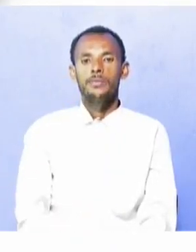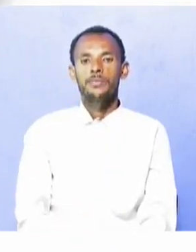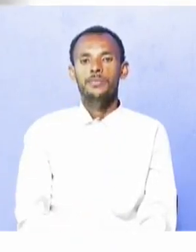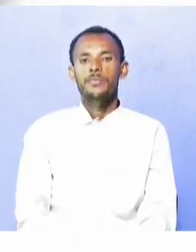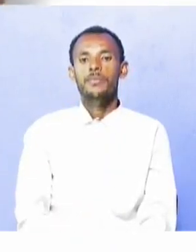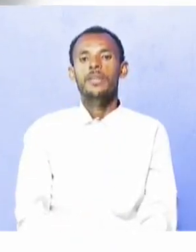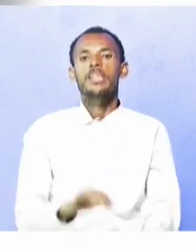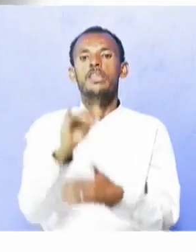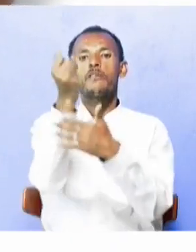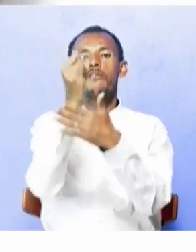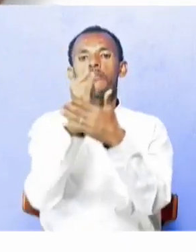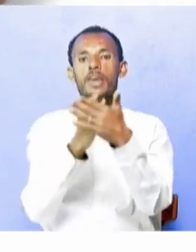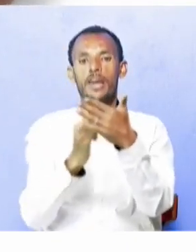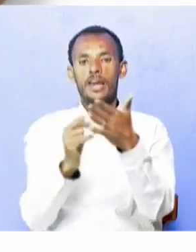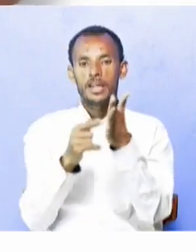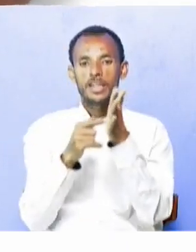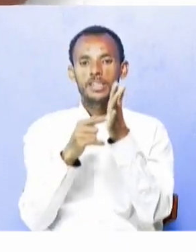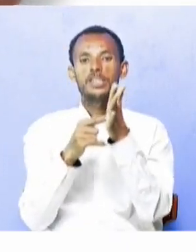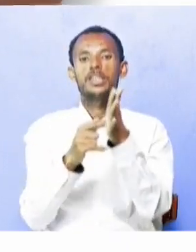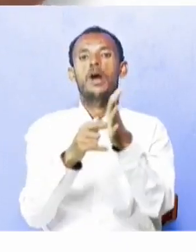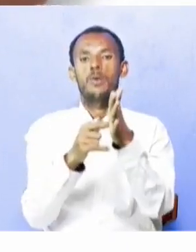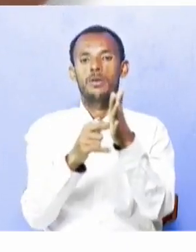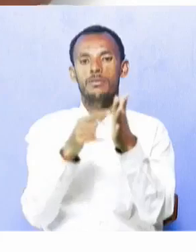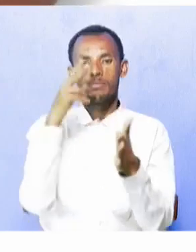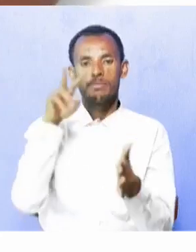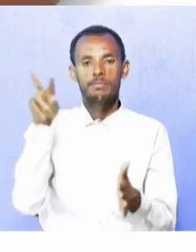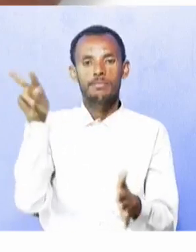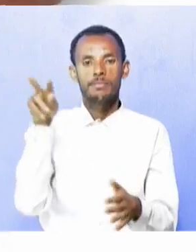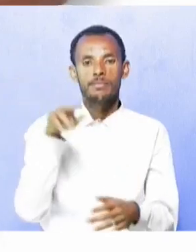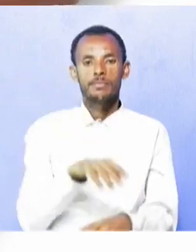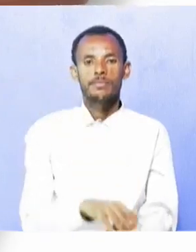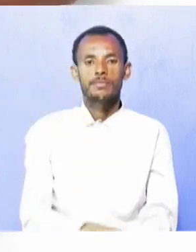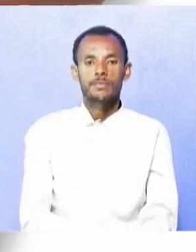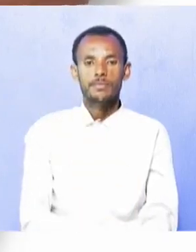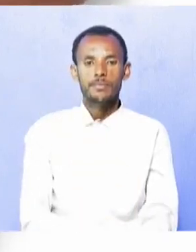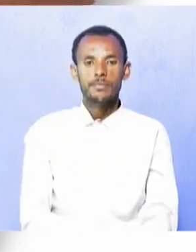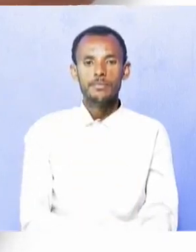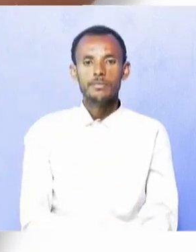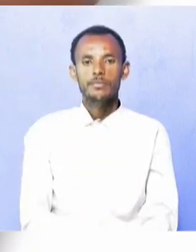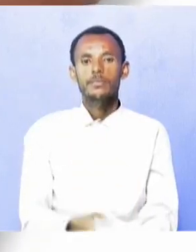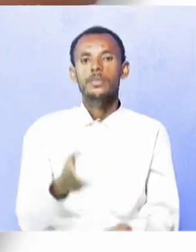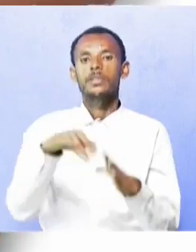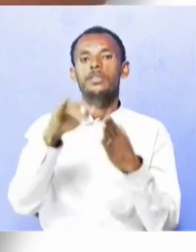in the figure shown below. In the